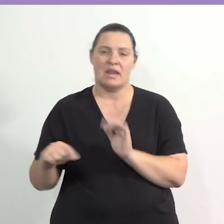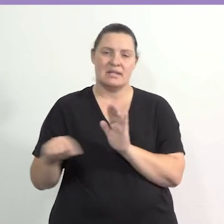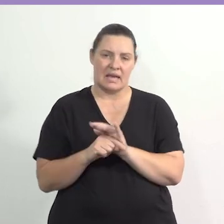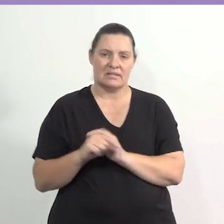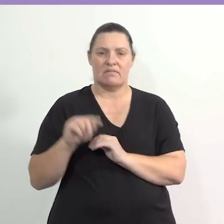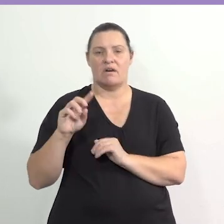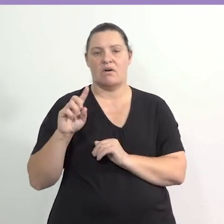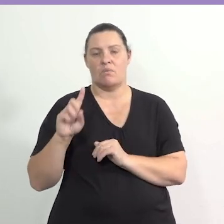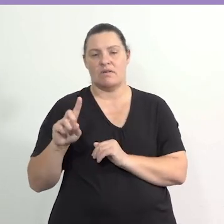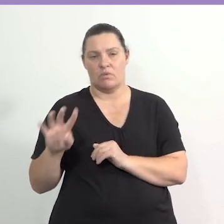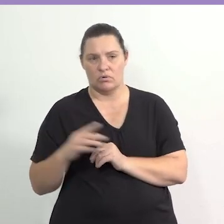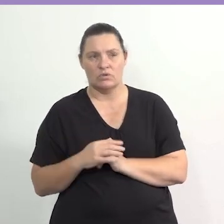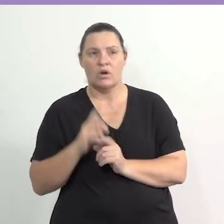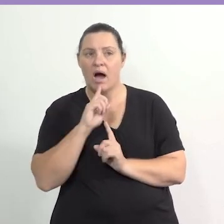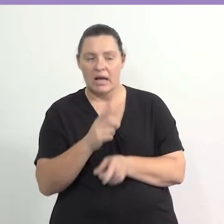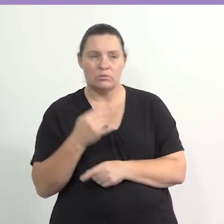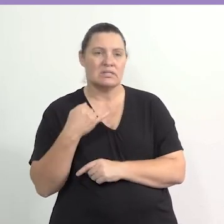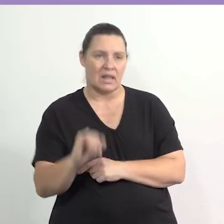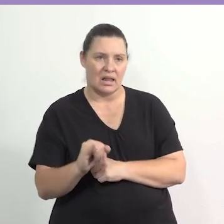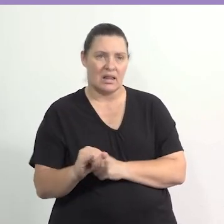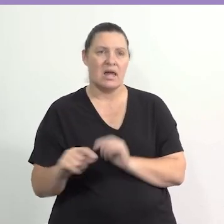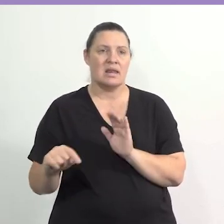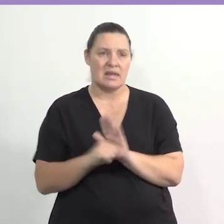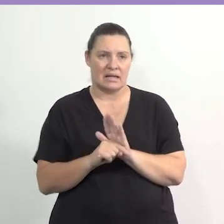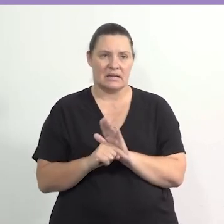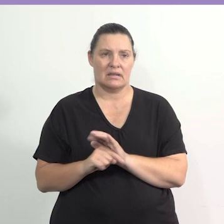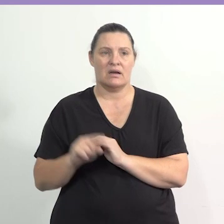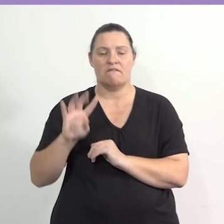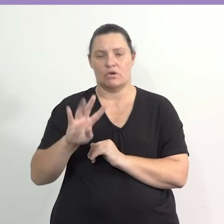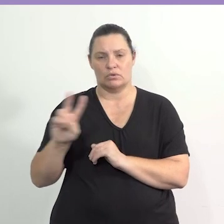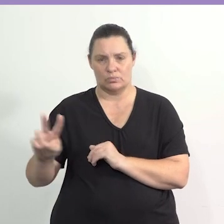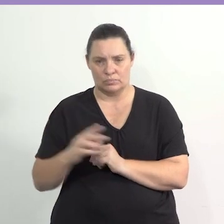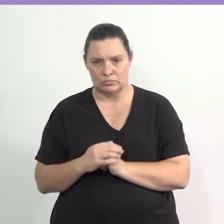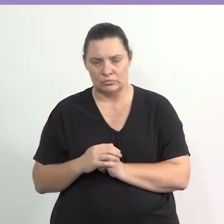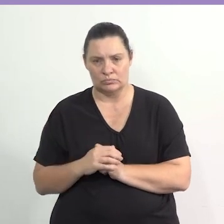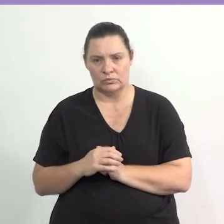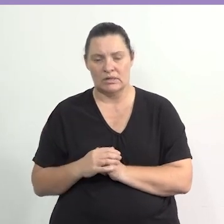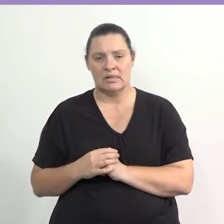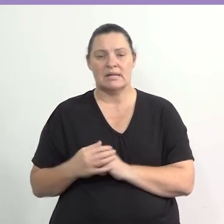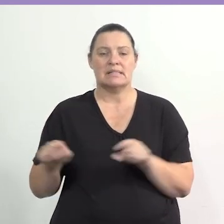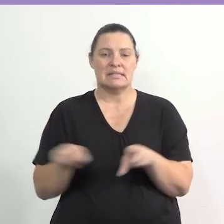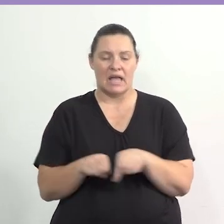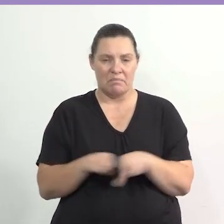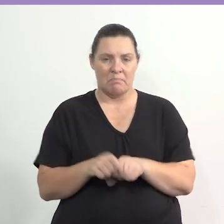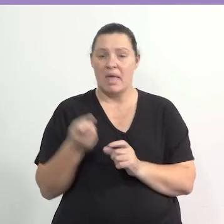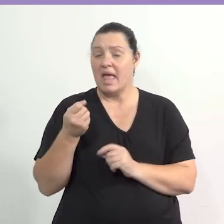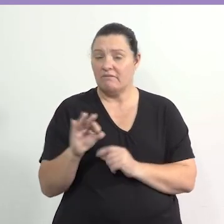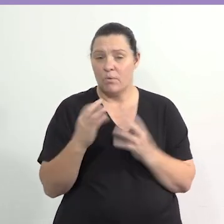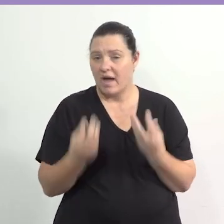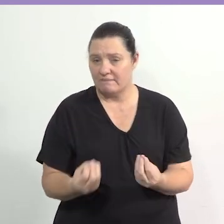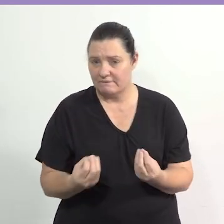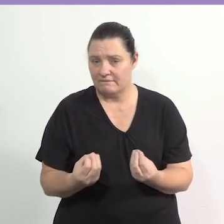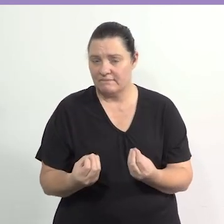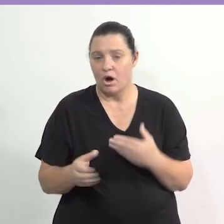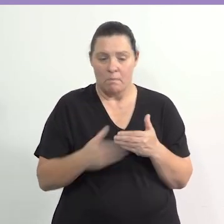a negative 14. The answer will still be a negative 42. The same for if we